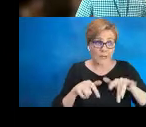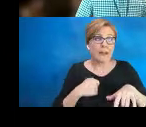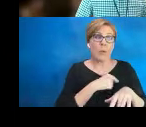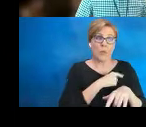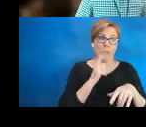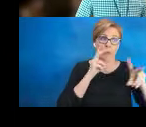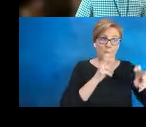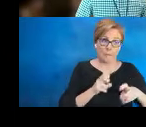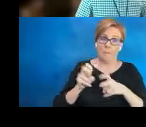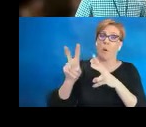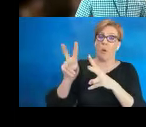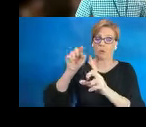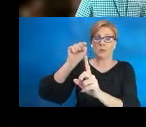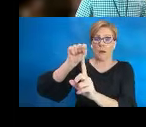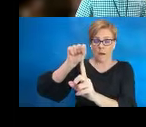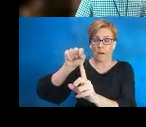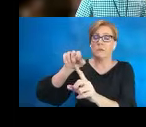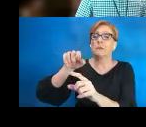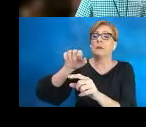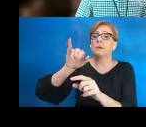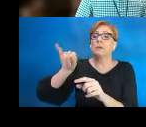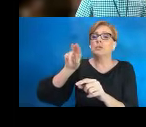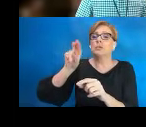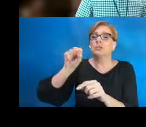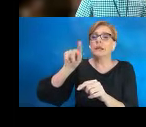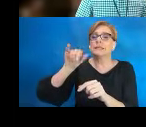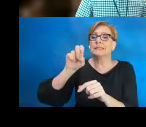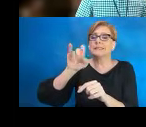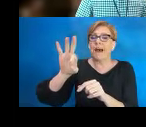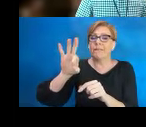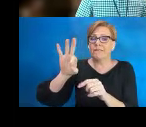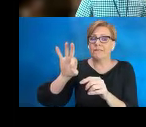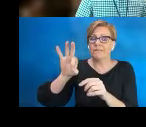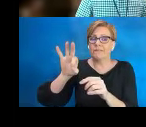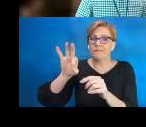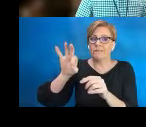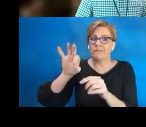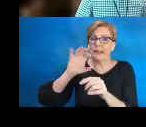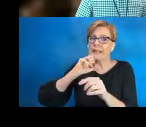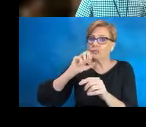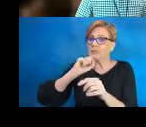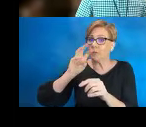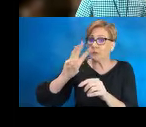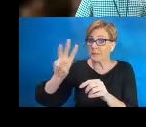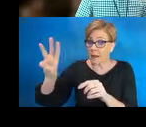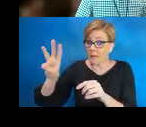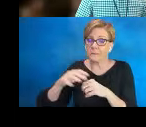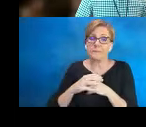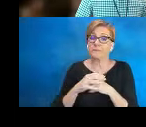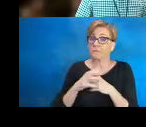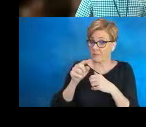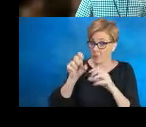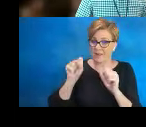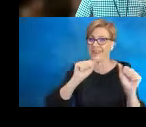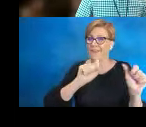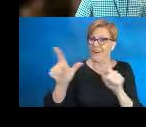Aging website and will be emailed to all registrants. We would also appreciate your participation